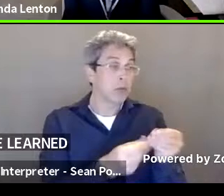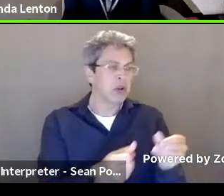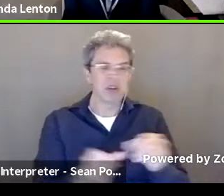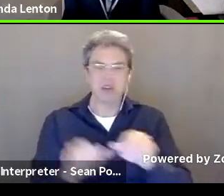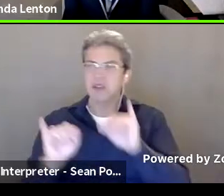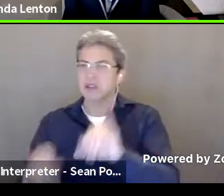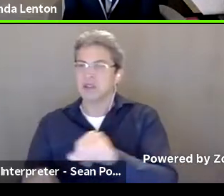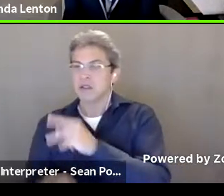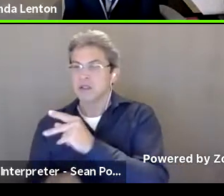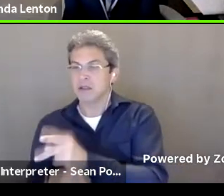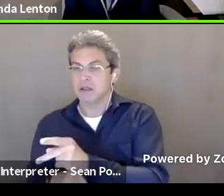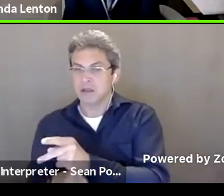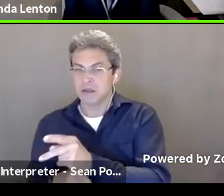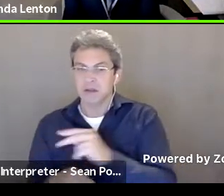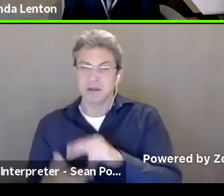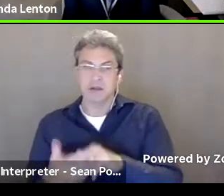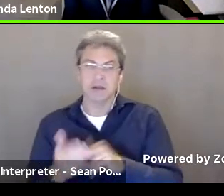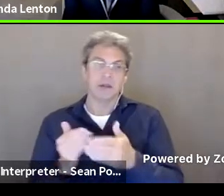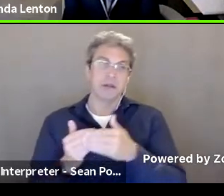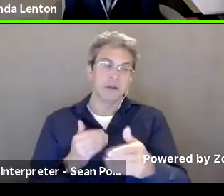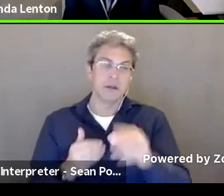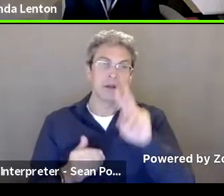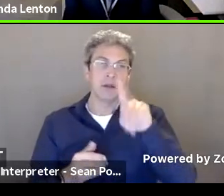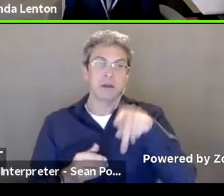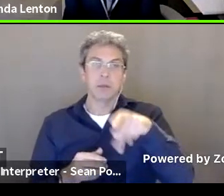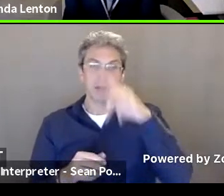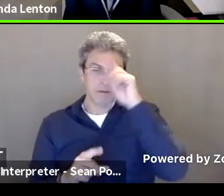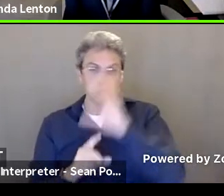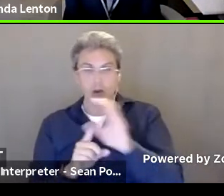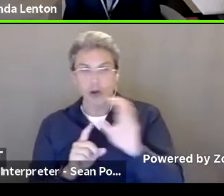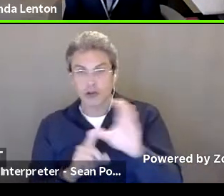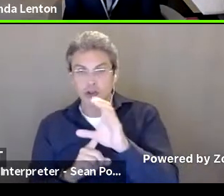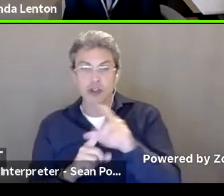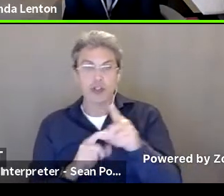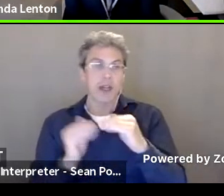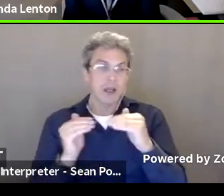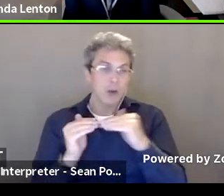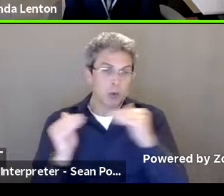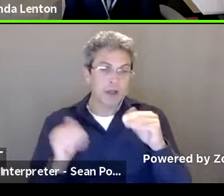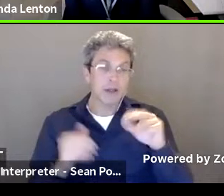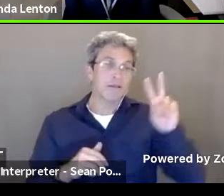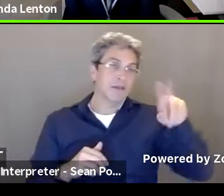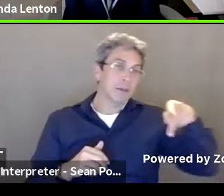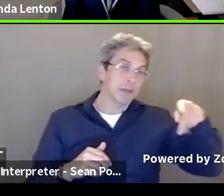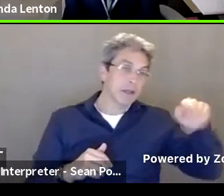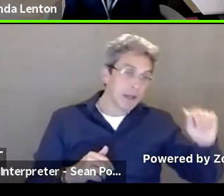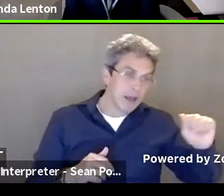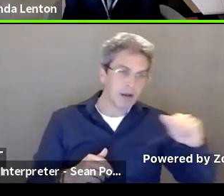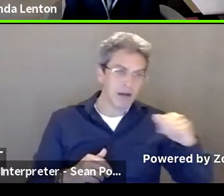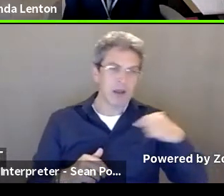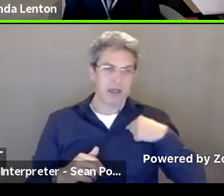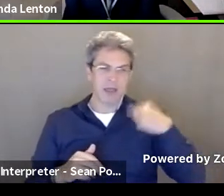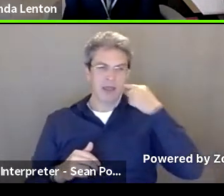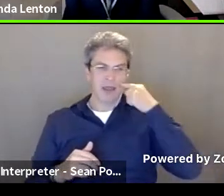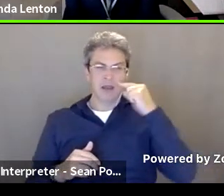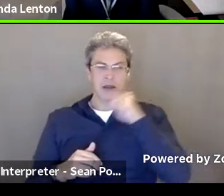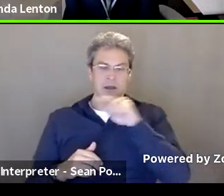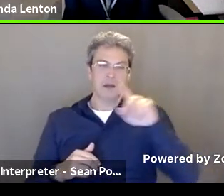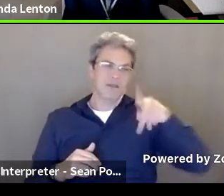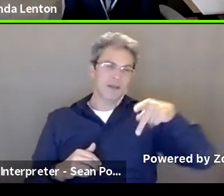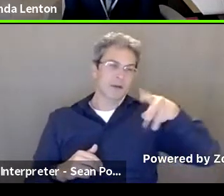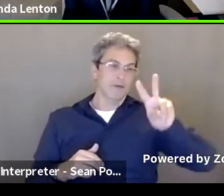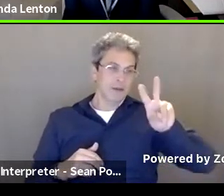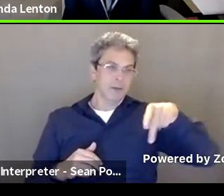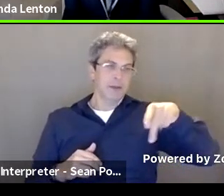VP Equity, People and Culture and VPFA and the Provost and others in all of the divisions, really, I think we'll be trying to have some of these